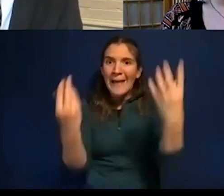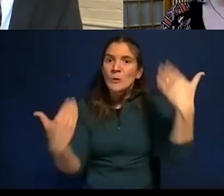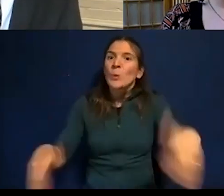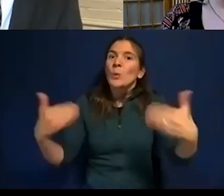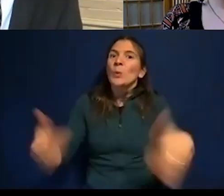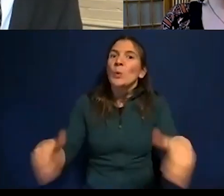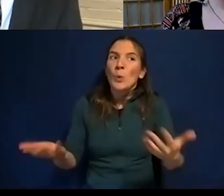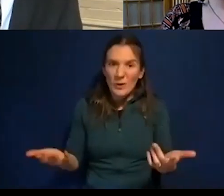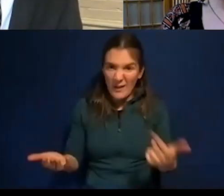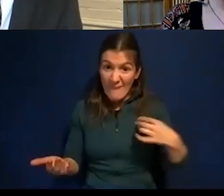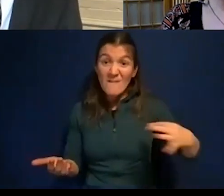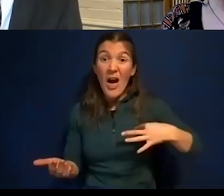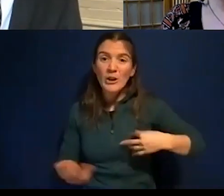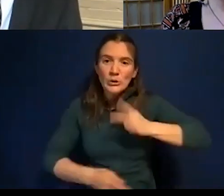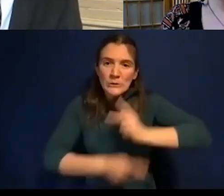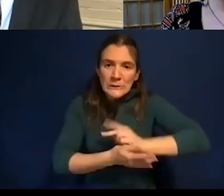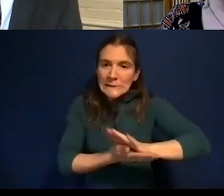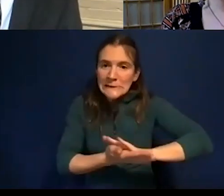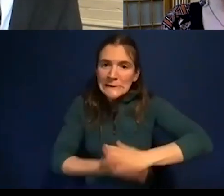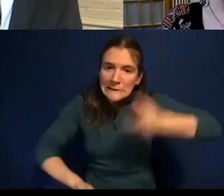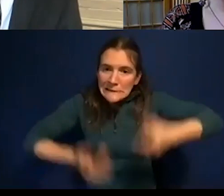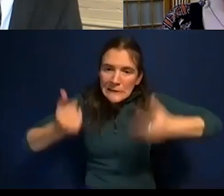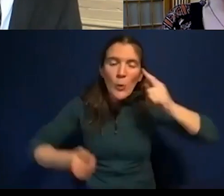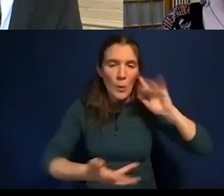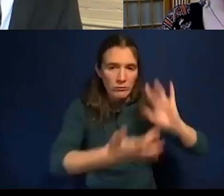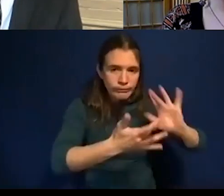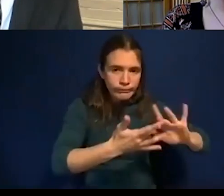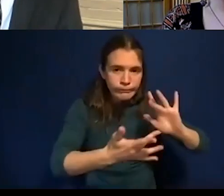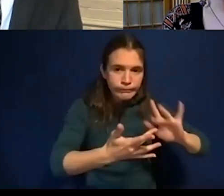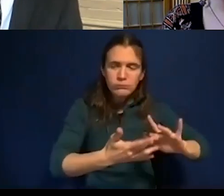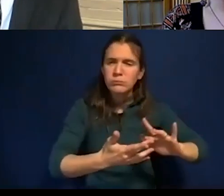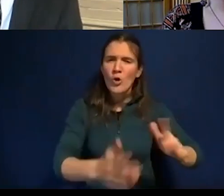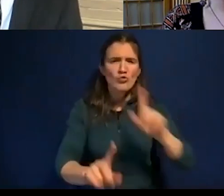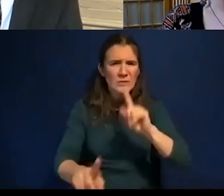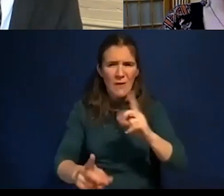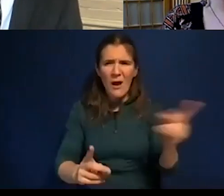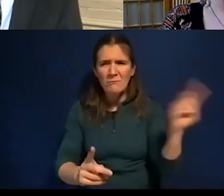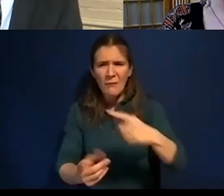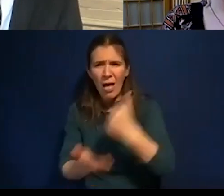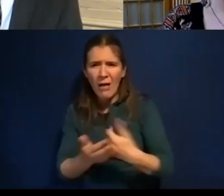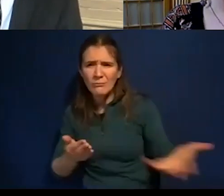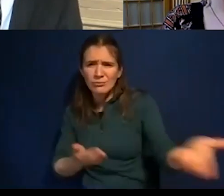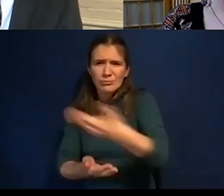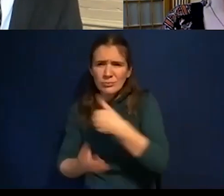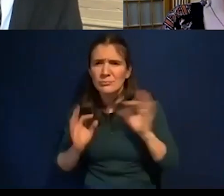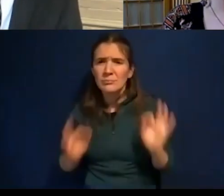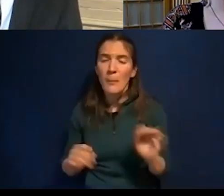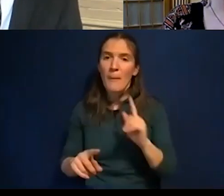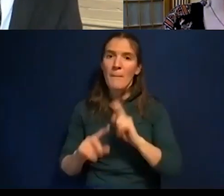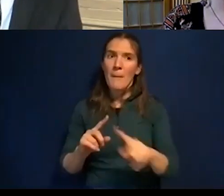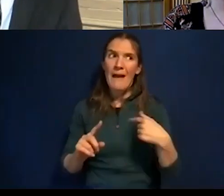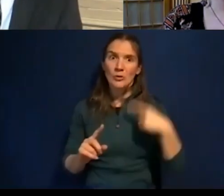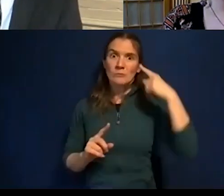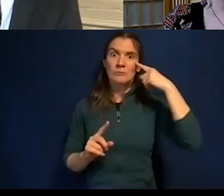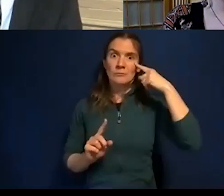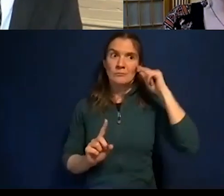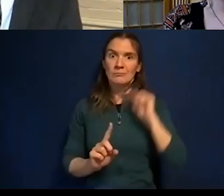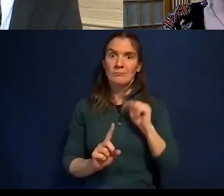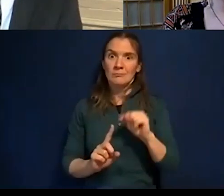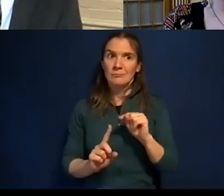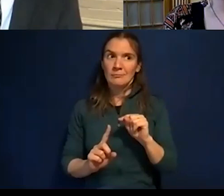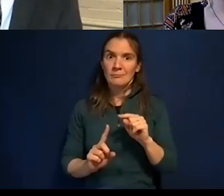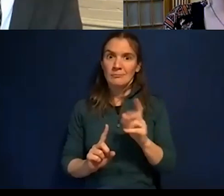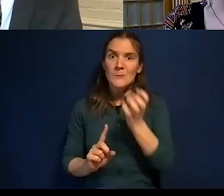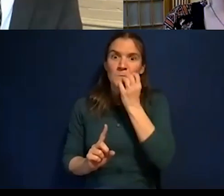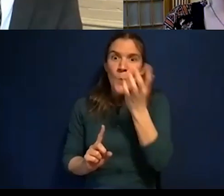are volunteers who maintain that, and we know who to contact, and we do, and they're always responsive to come out and cut it down. But we do, you know, we kind of have to stay on top of that in the warm weather